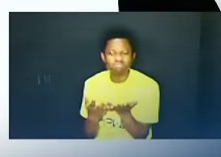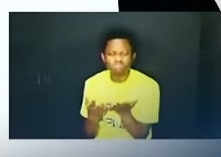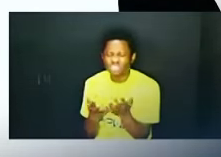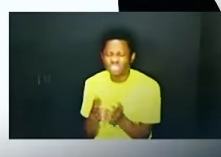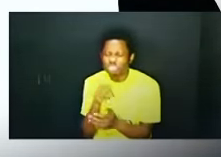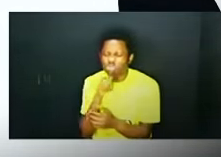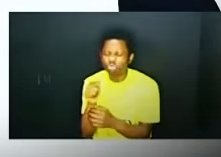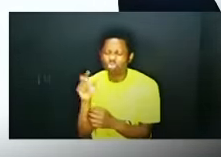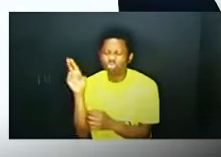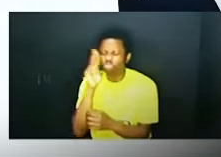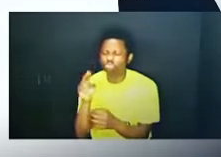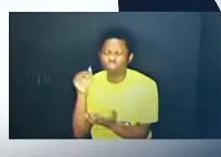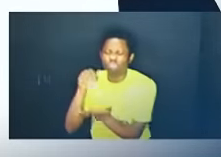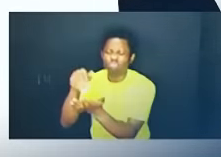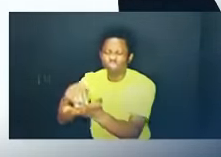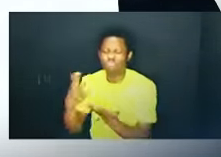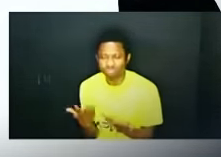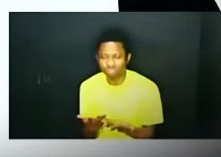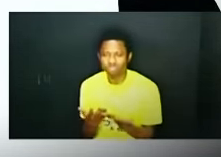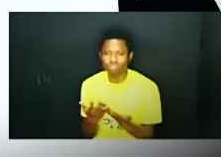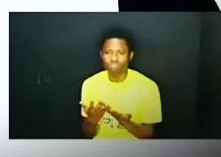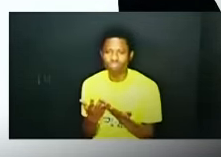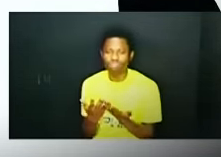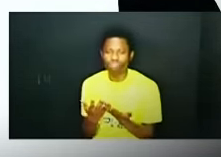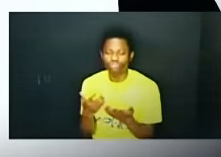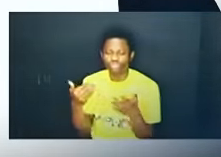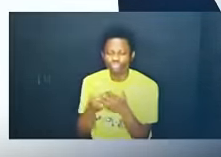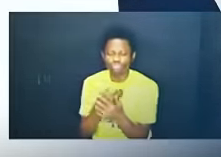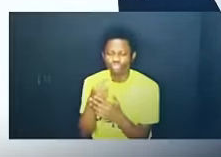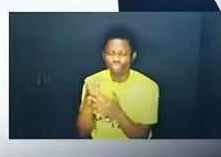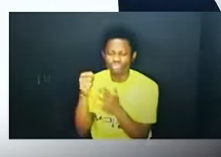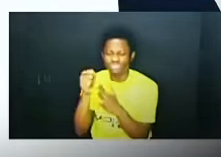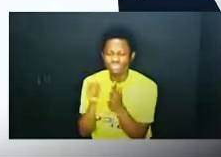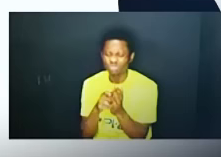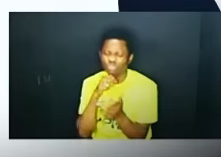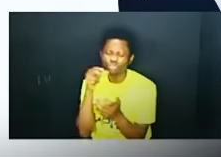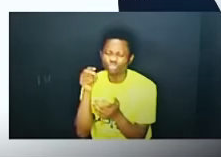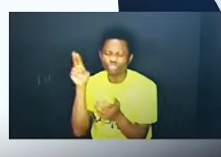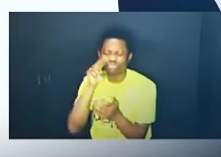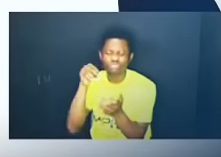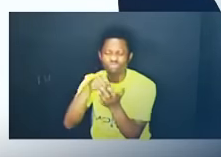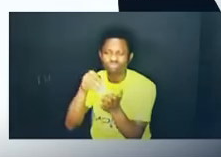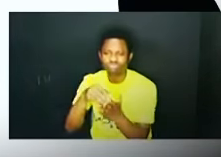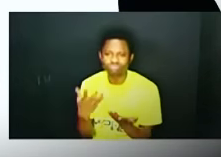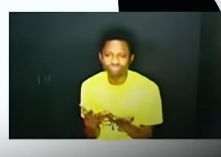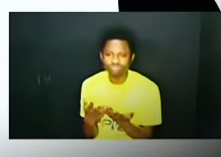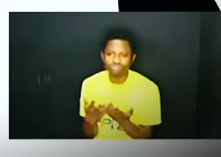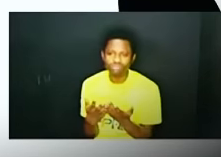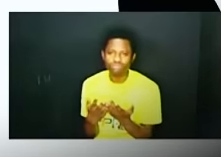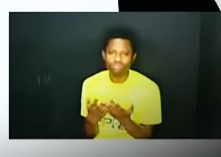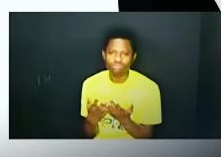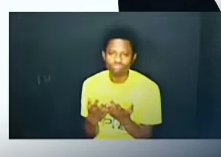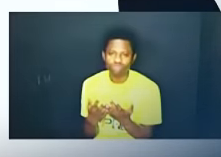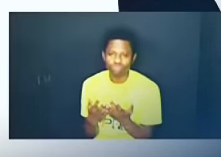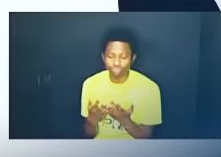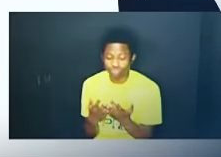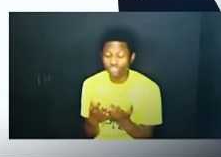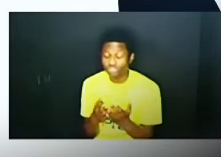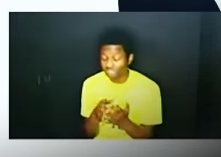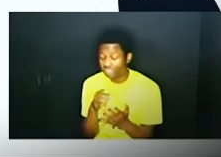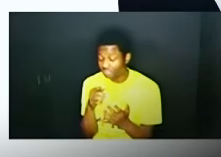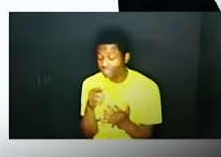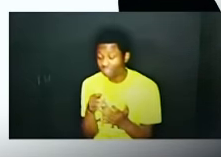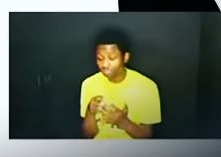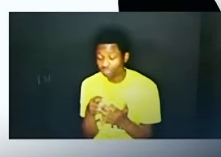used. And so on time fa nya juma in the New Testament. On time hunu papa. It is common in the Gospels where people had to bow